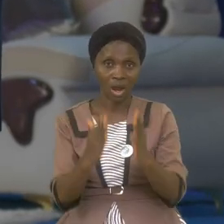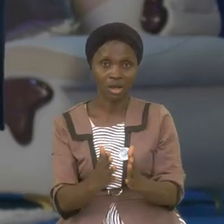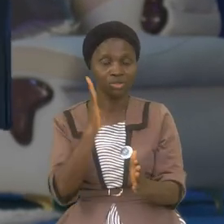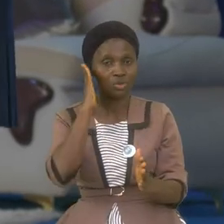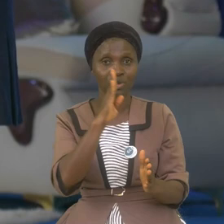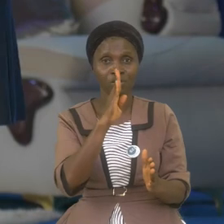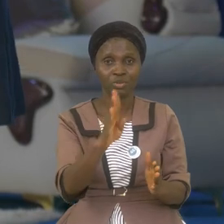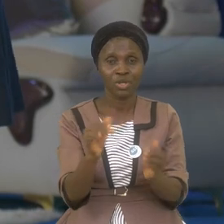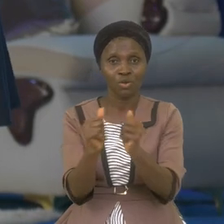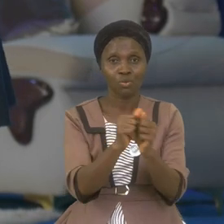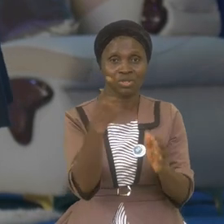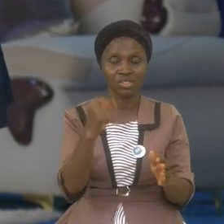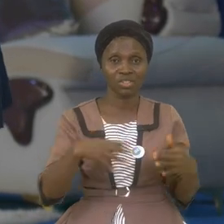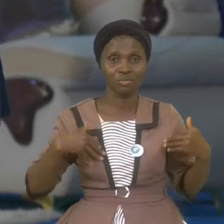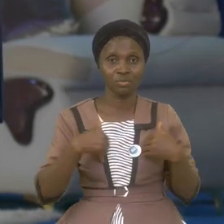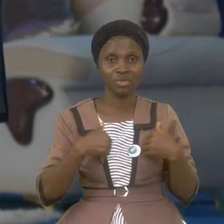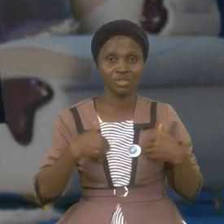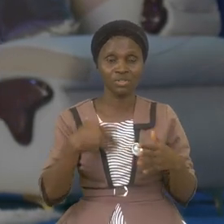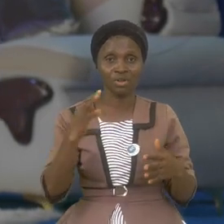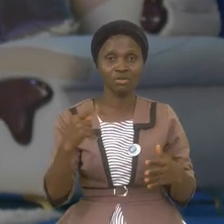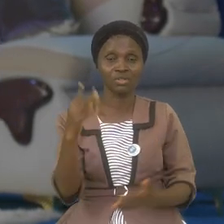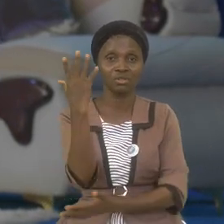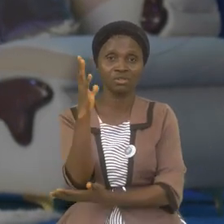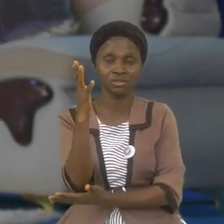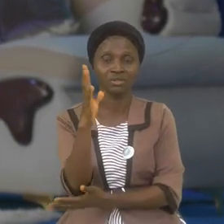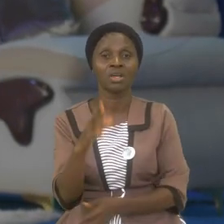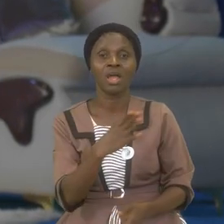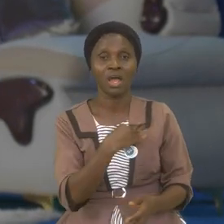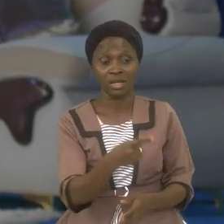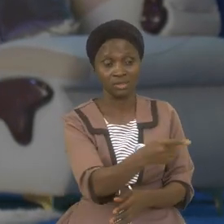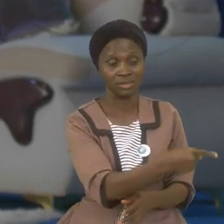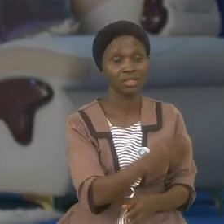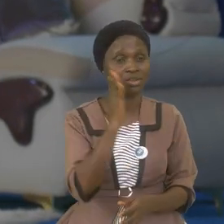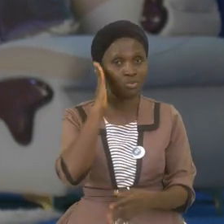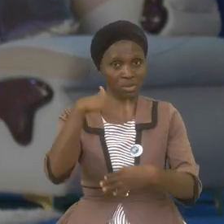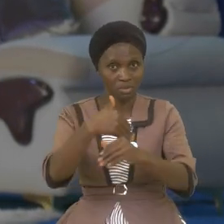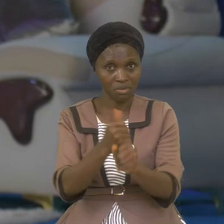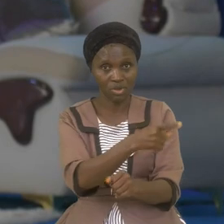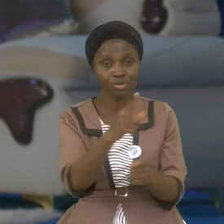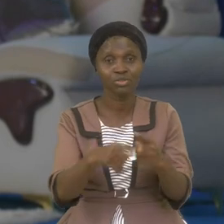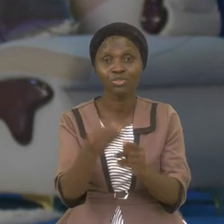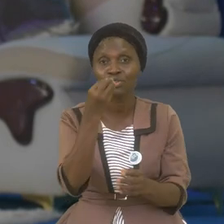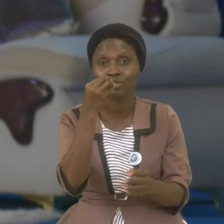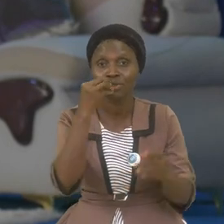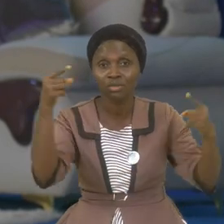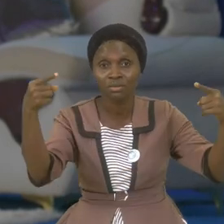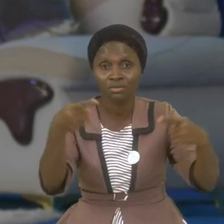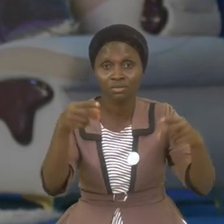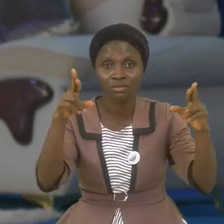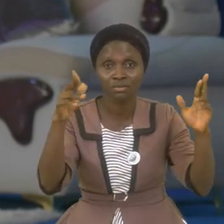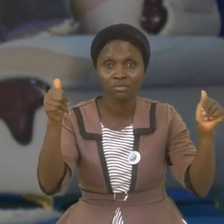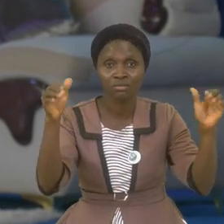the beasts of the field, and they shall make thee to eat grass as